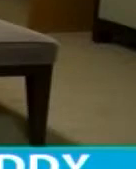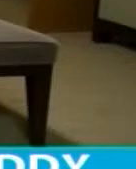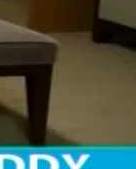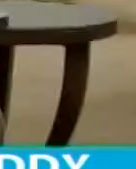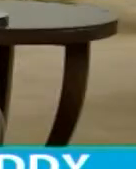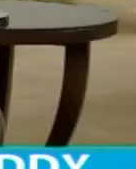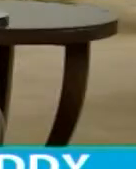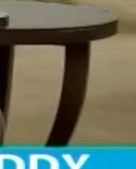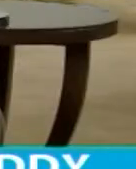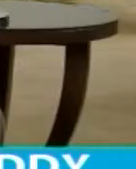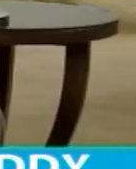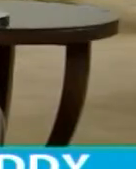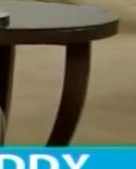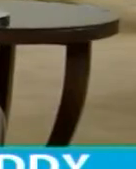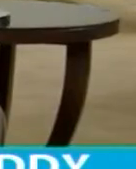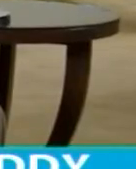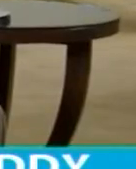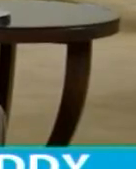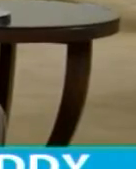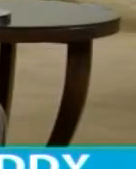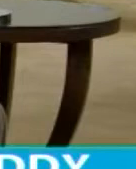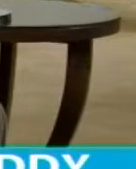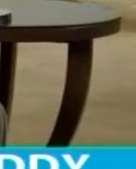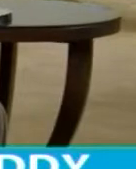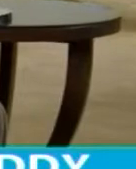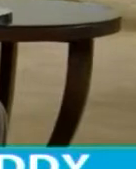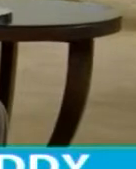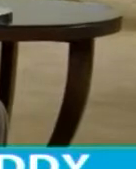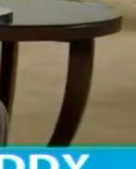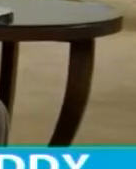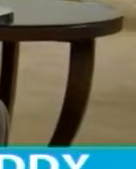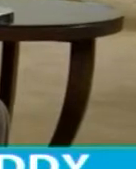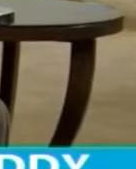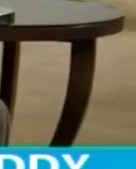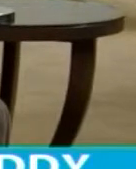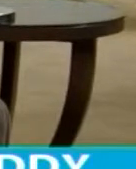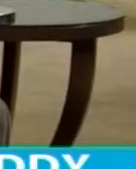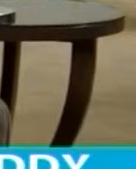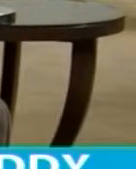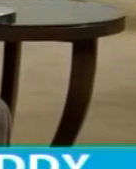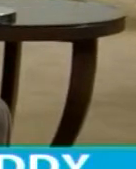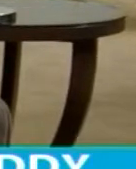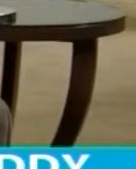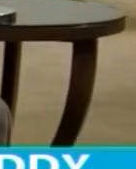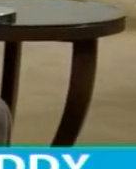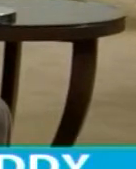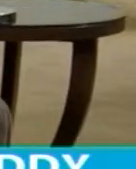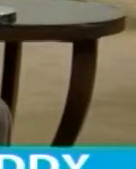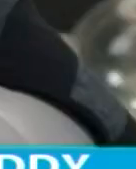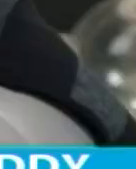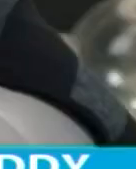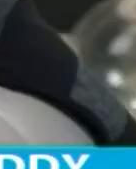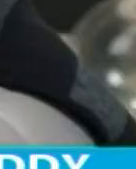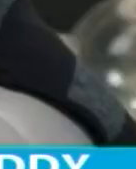What's wrong? You said Yuko abandoned him and his mom, and that's why his mother died. Is that